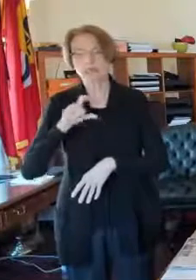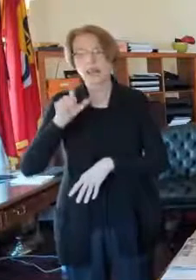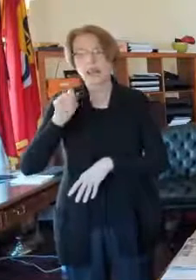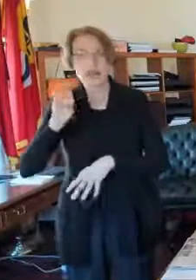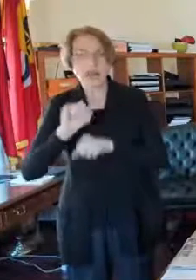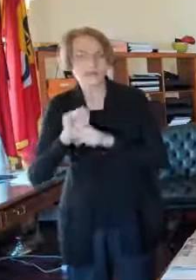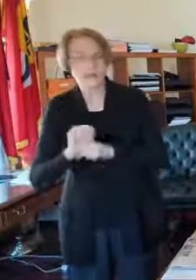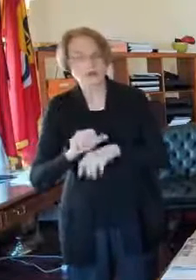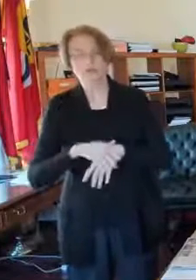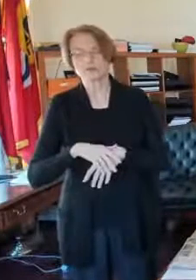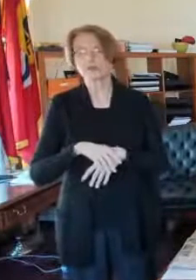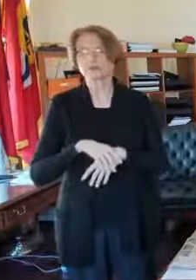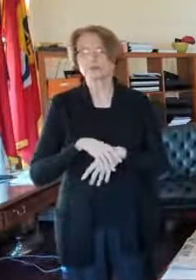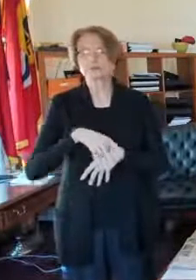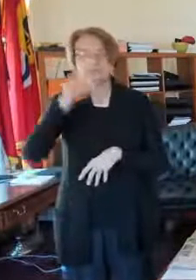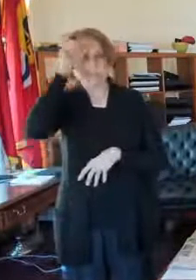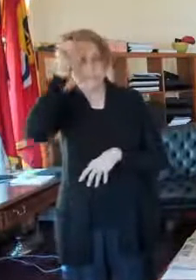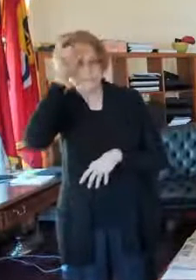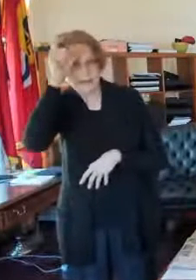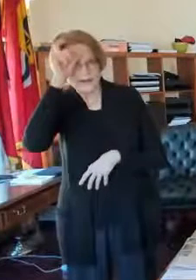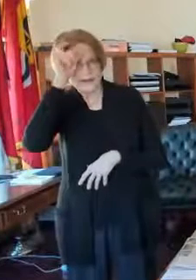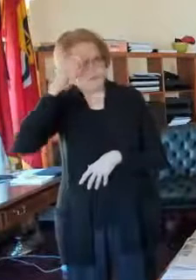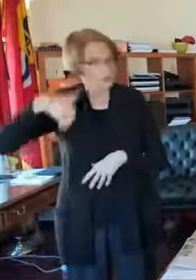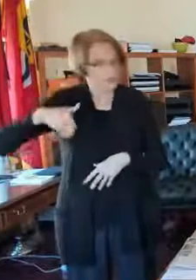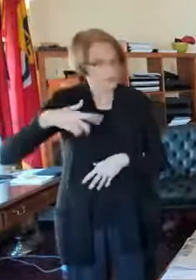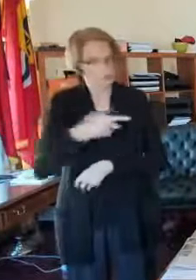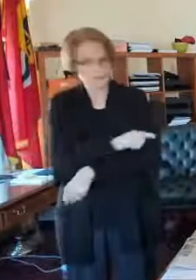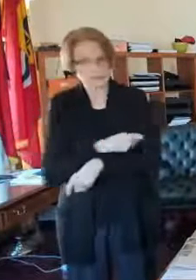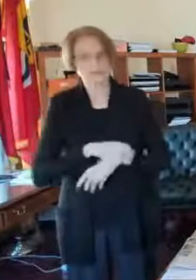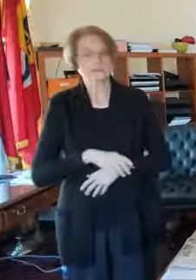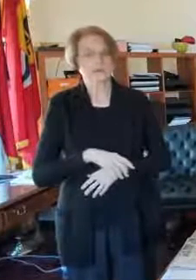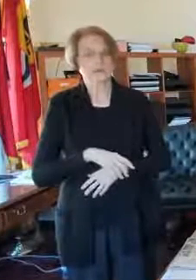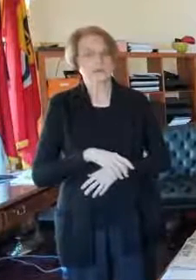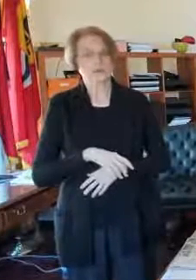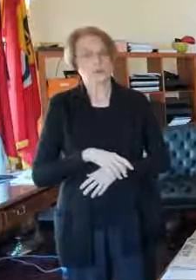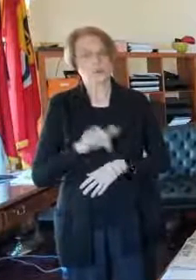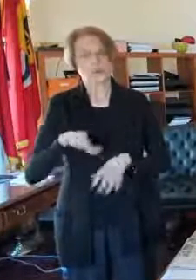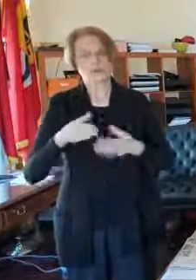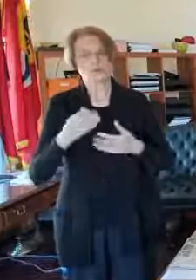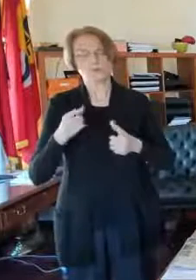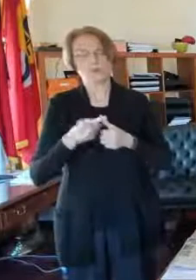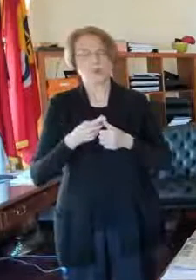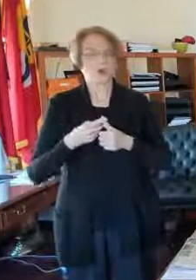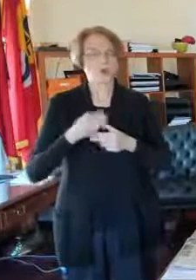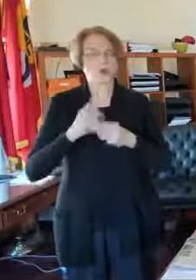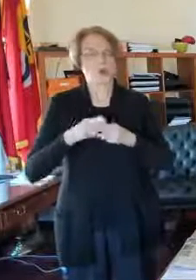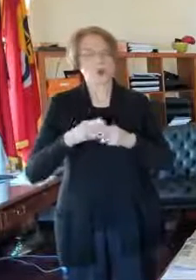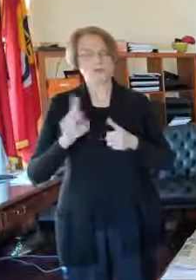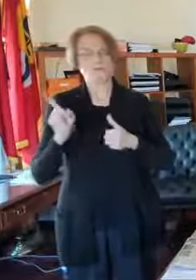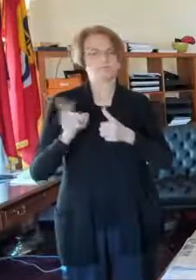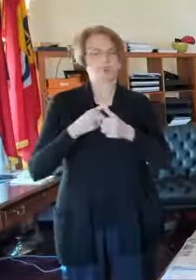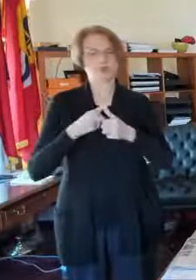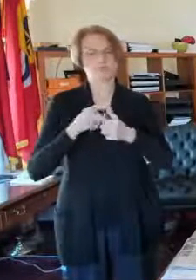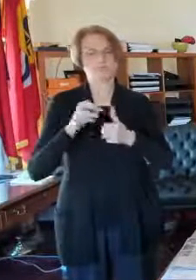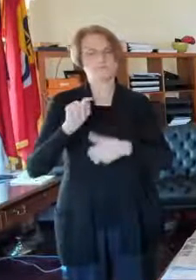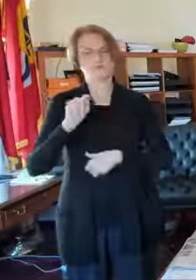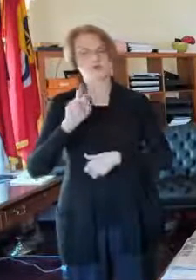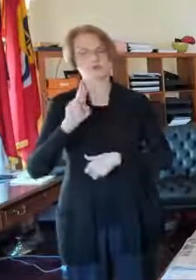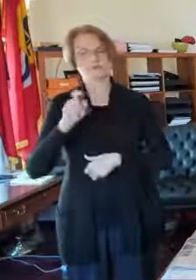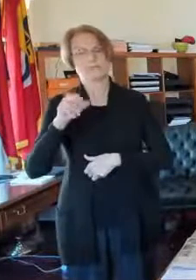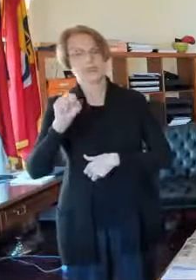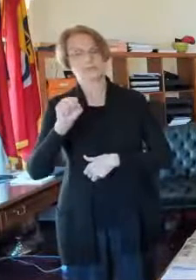firefighters who didn't make it into this group. So we're going to vaccinate our first responders and people that are in direct